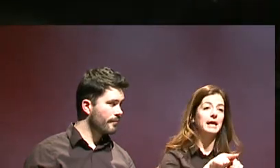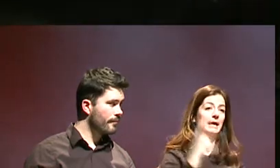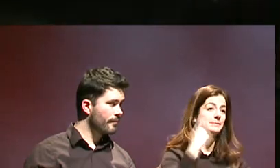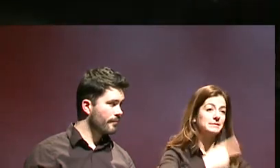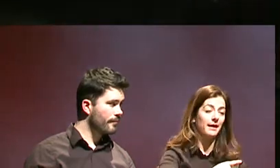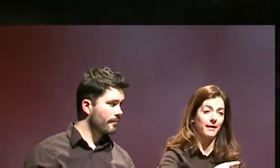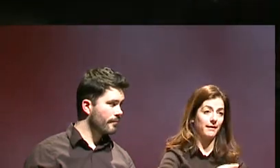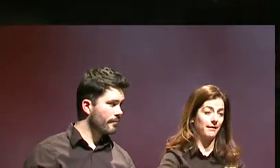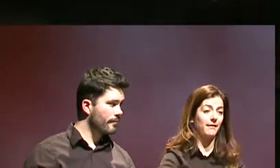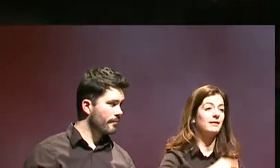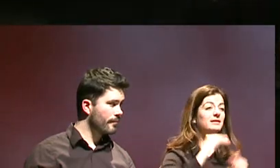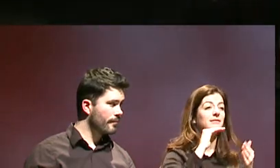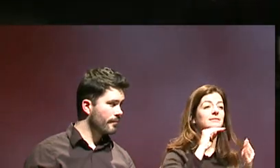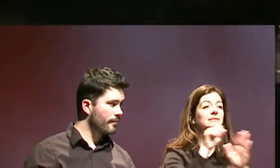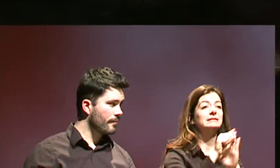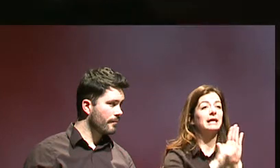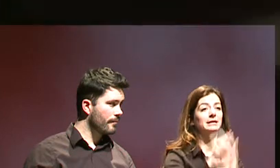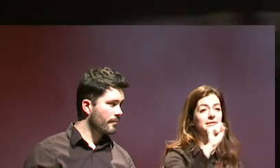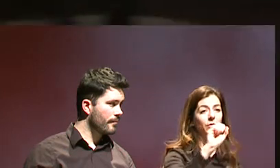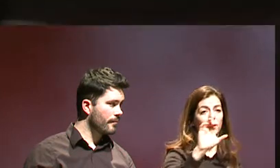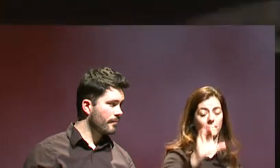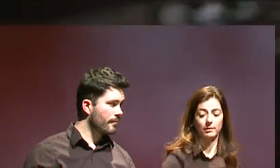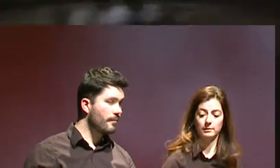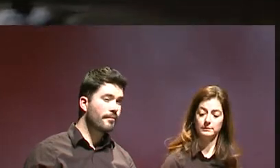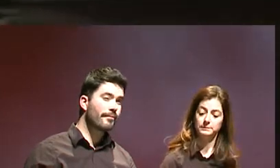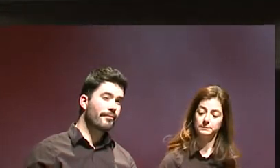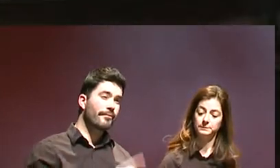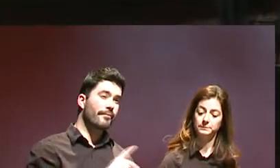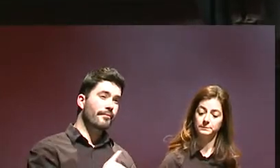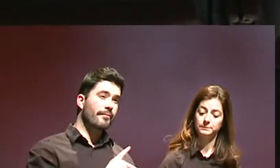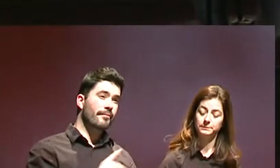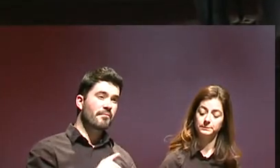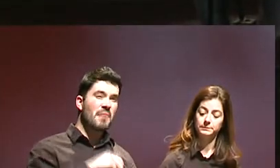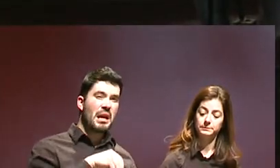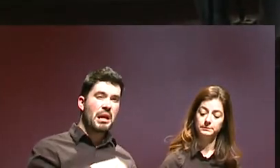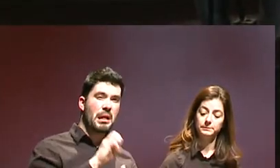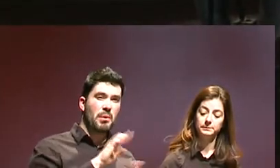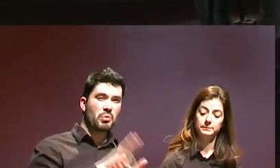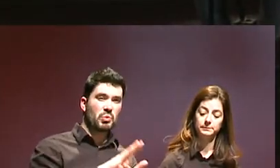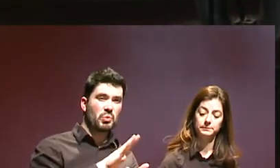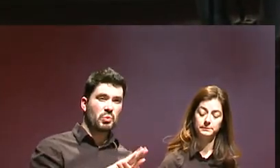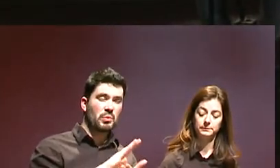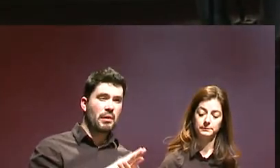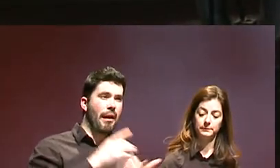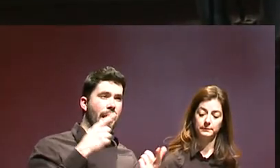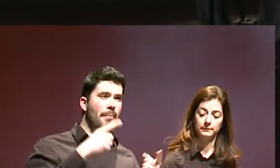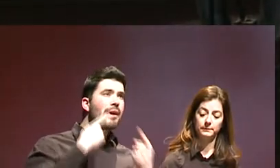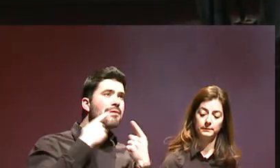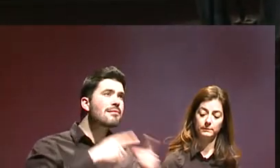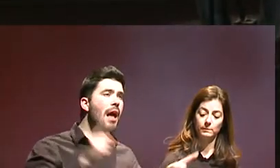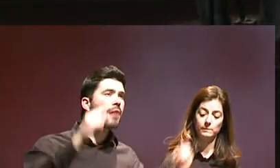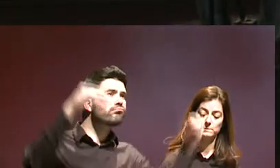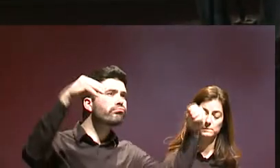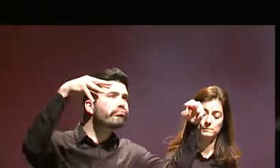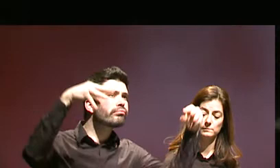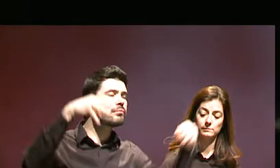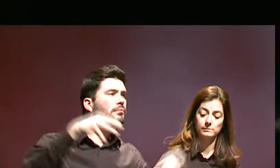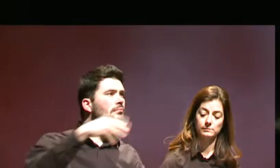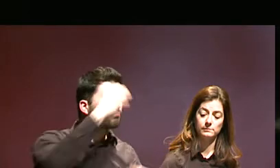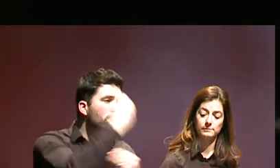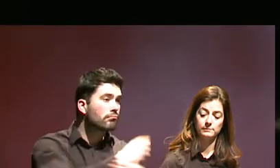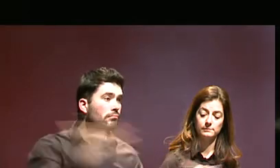Carolina. I'm in my classroom at Pelham Road Elementary. There is an announcement on the intercom. "We have to close the school